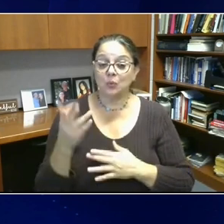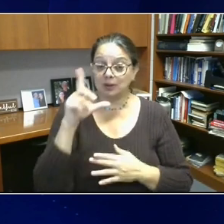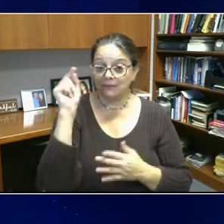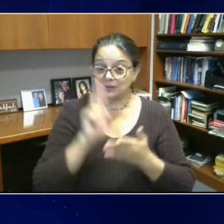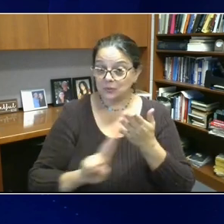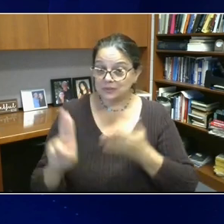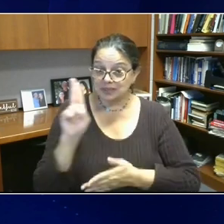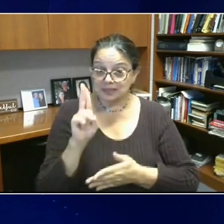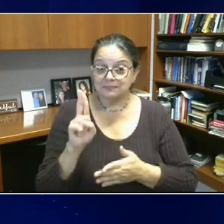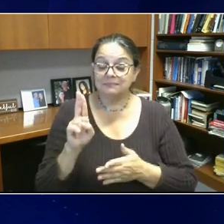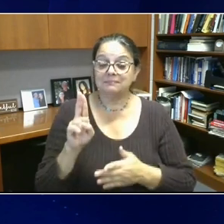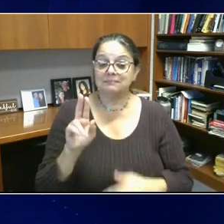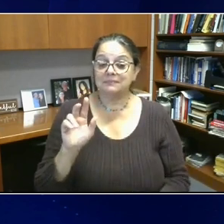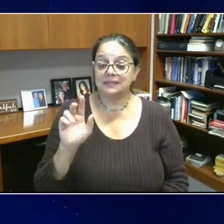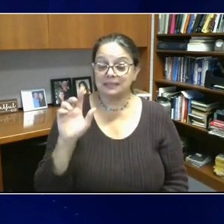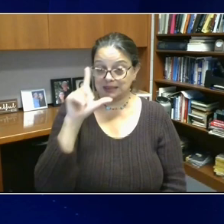discussion.